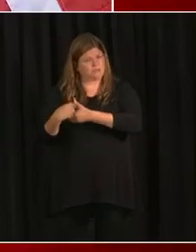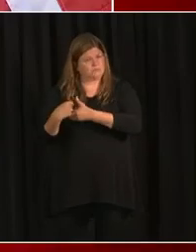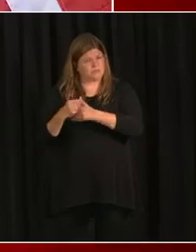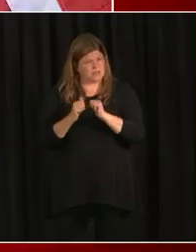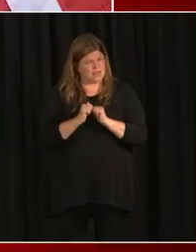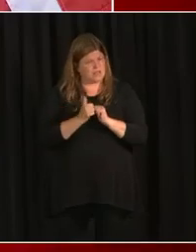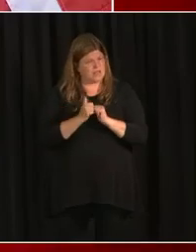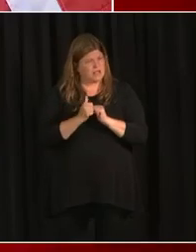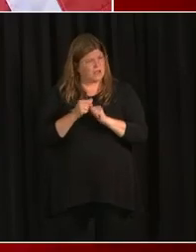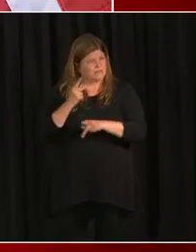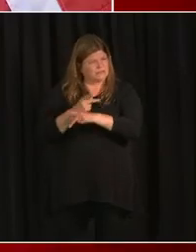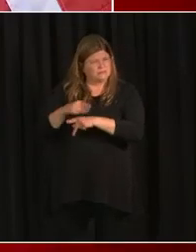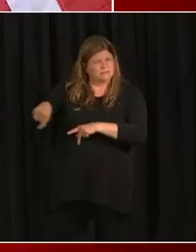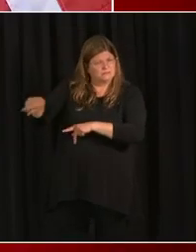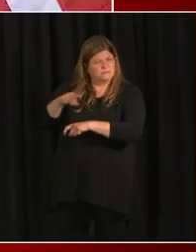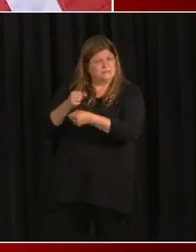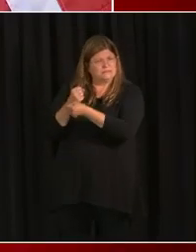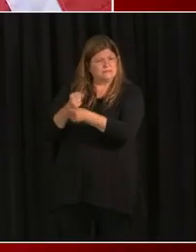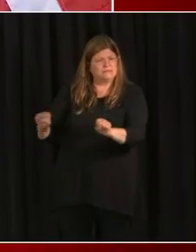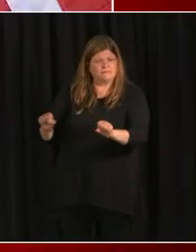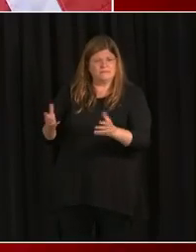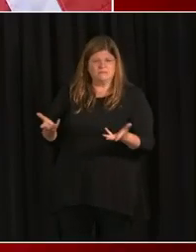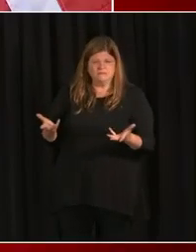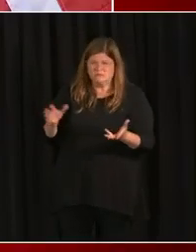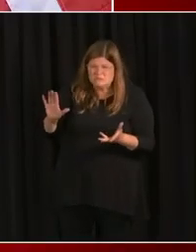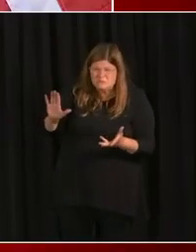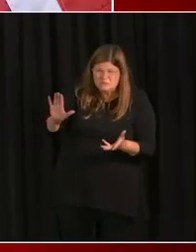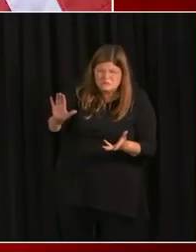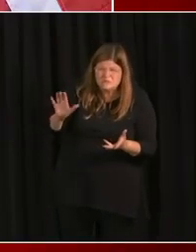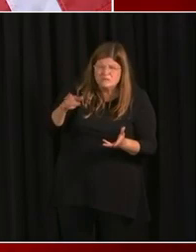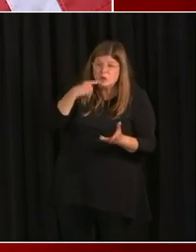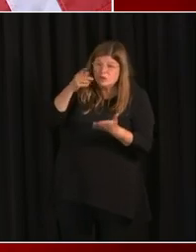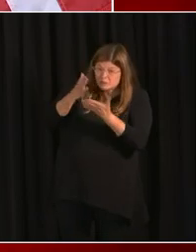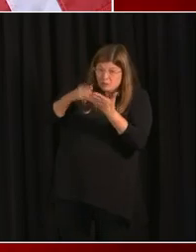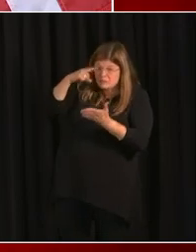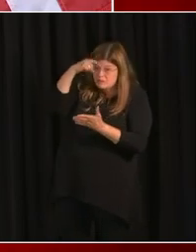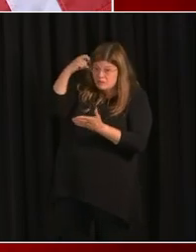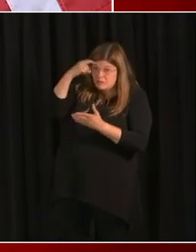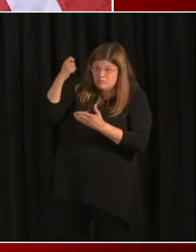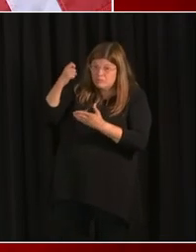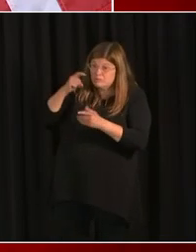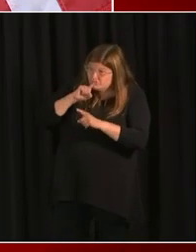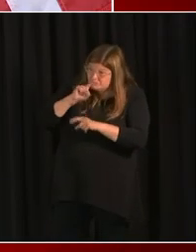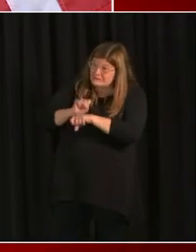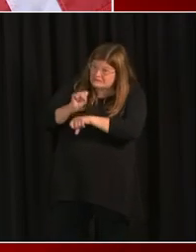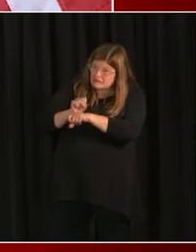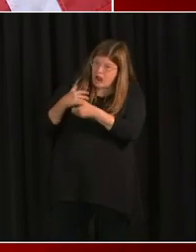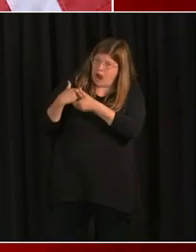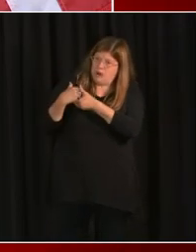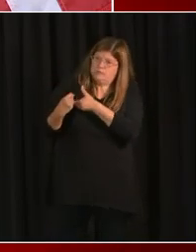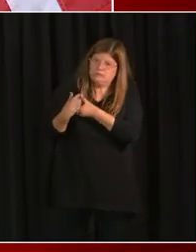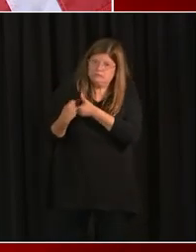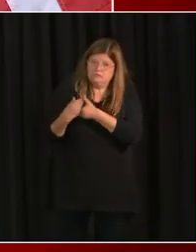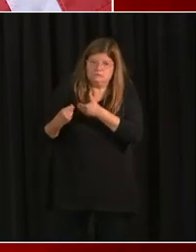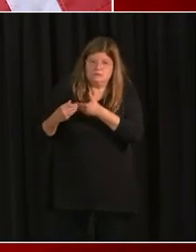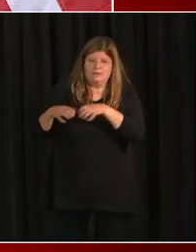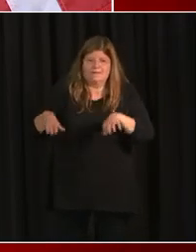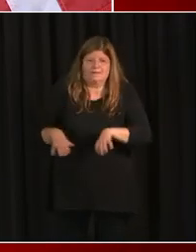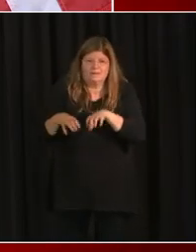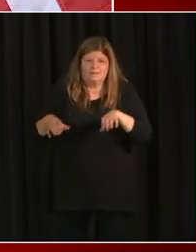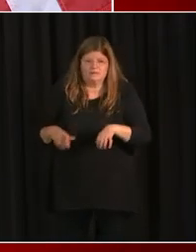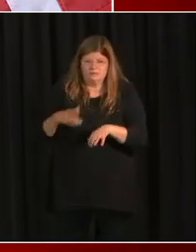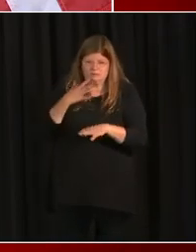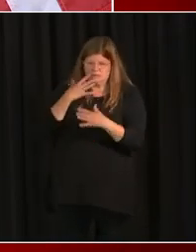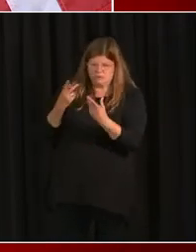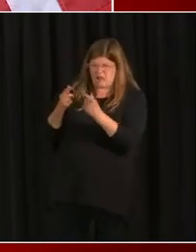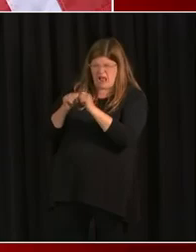people safe? You understand what? Summer programs outdoors, and with the heat index expected to be what it is, you know, what you're all doing to